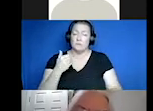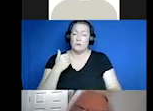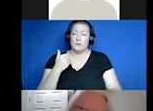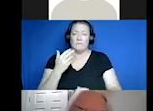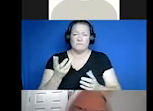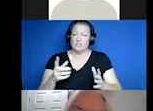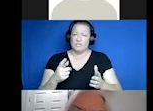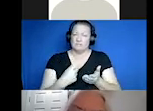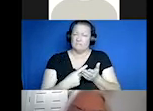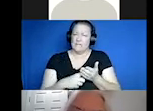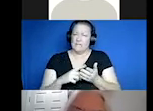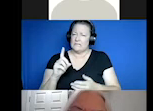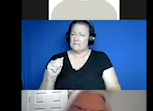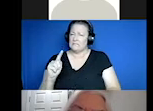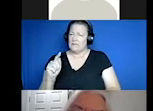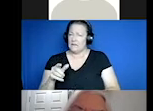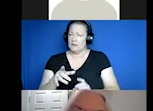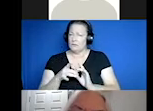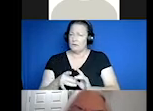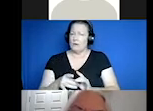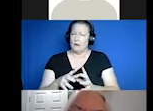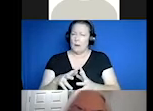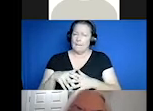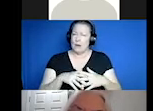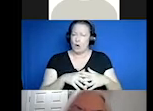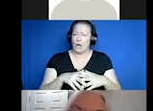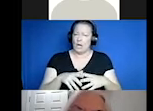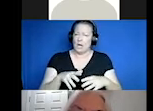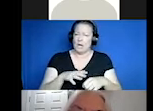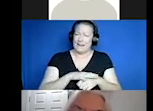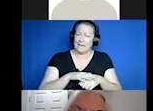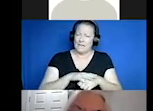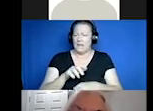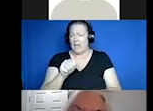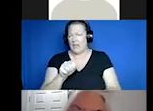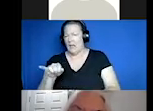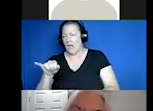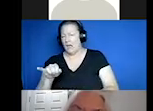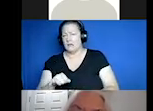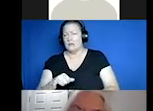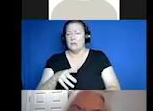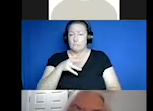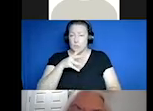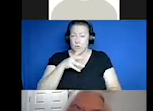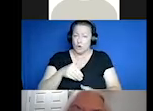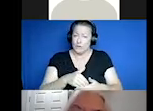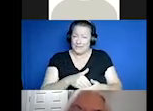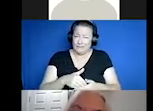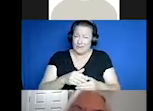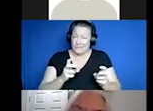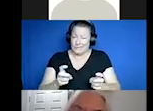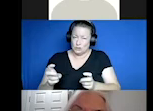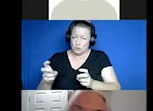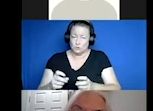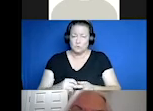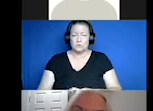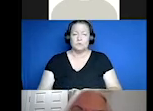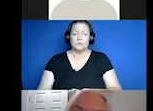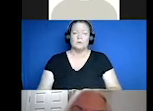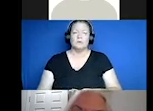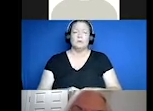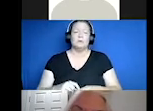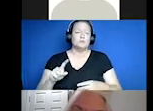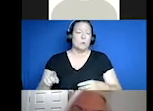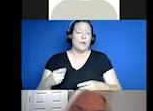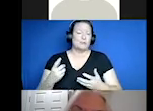reviewed data on American Indian maternal and infant issues. And so I just want